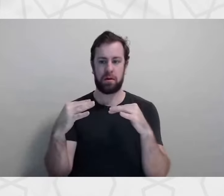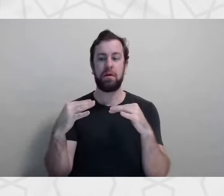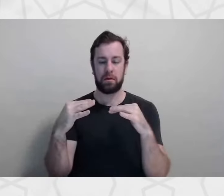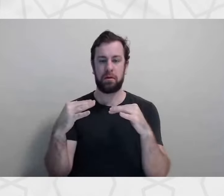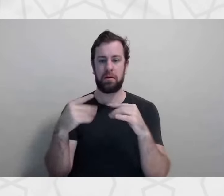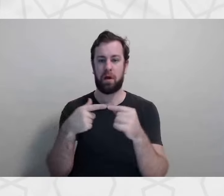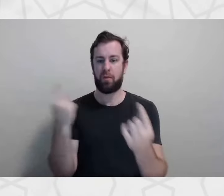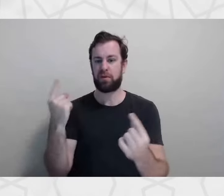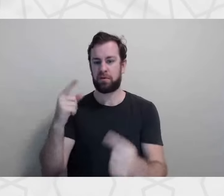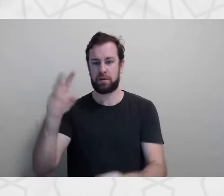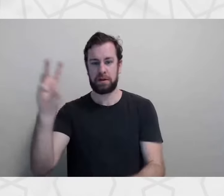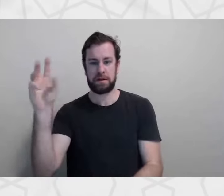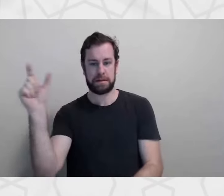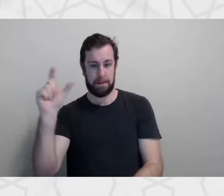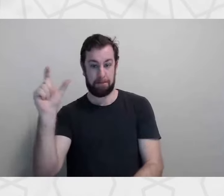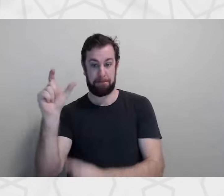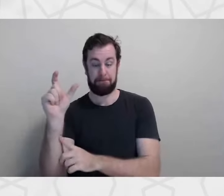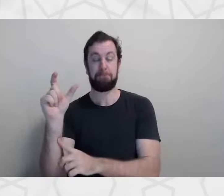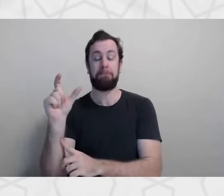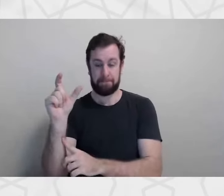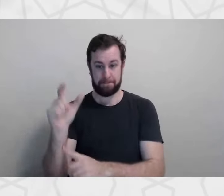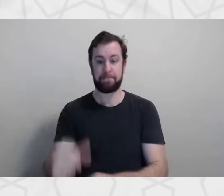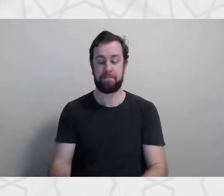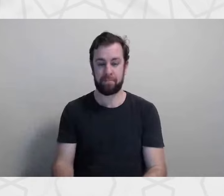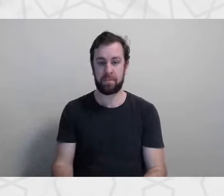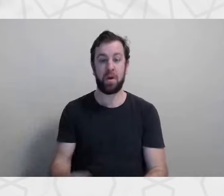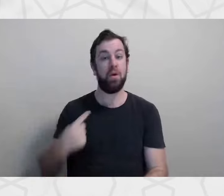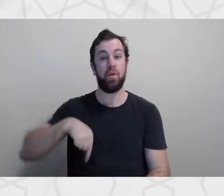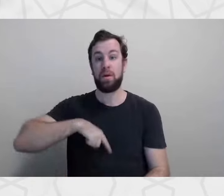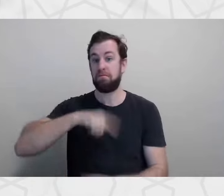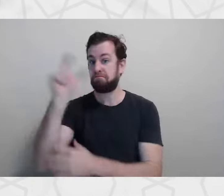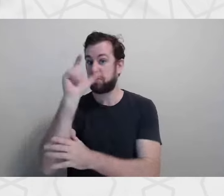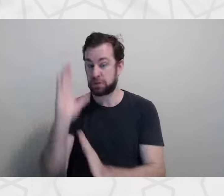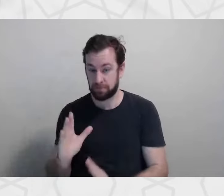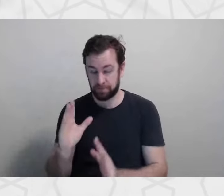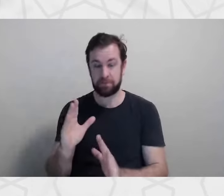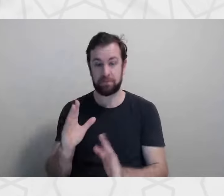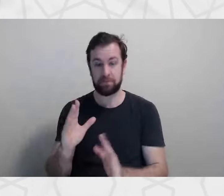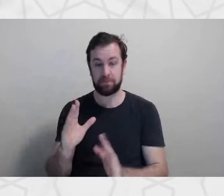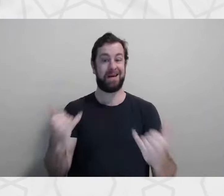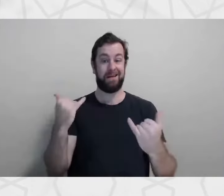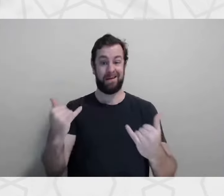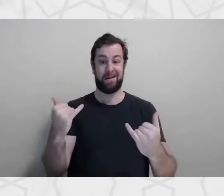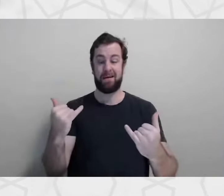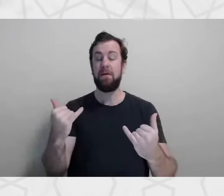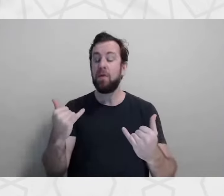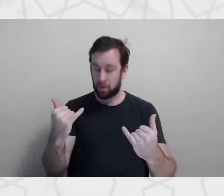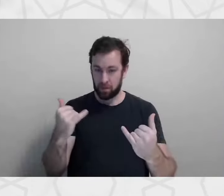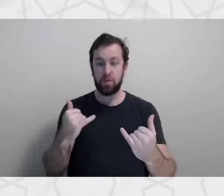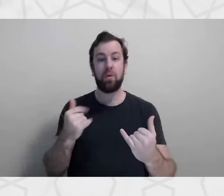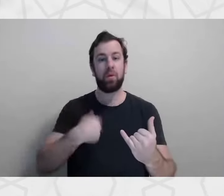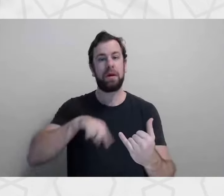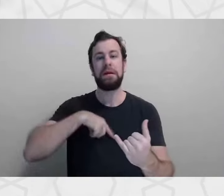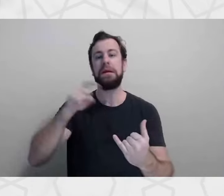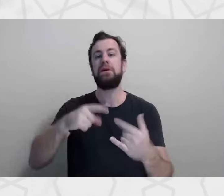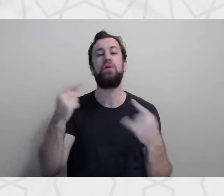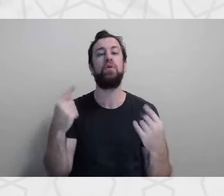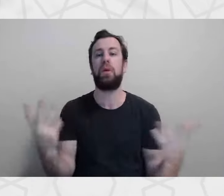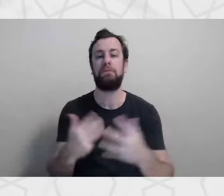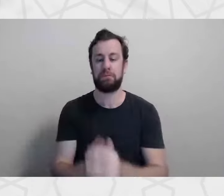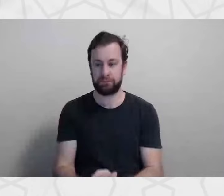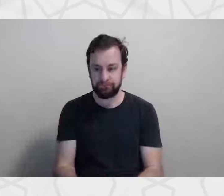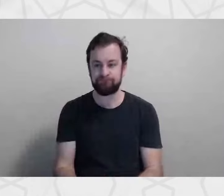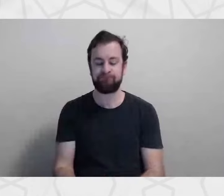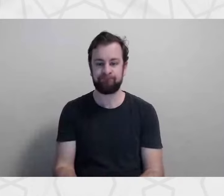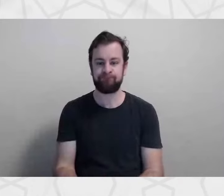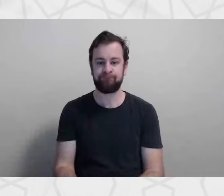Islam. And so as Muslims in these times, we need to take the words of